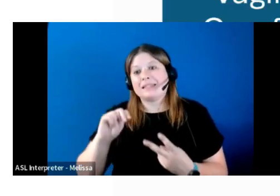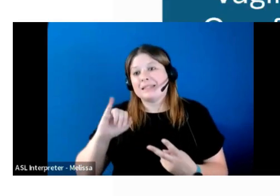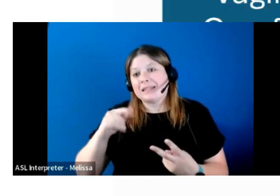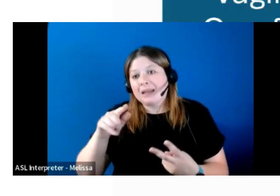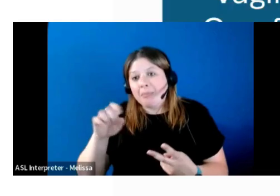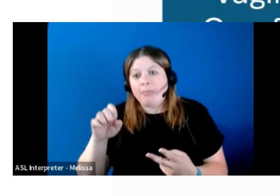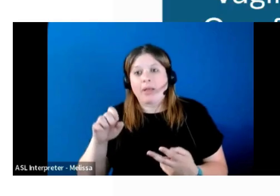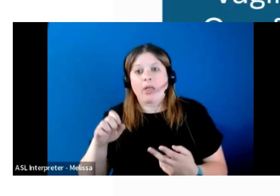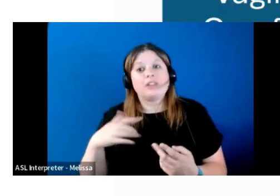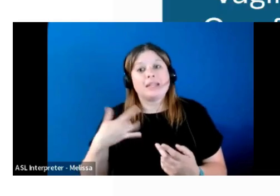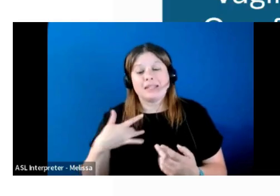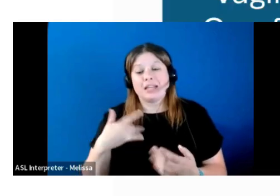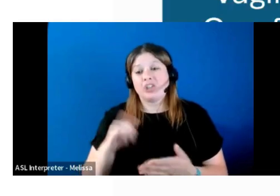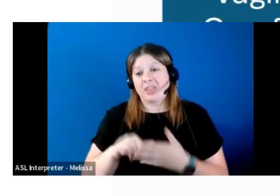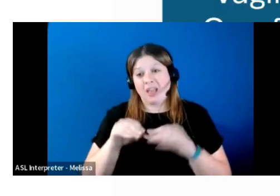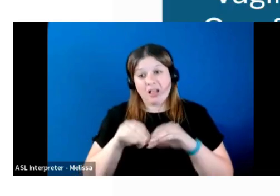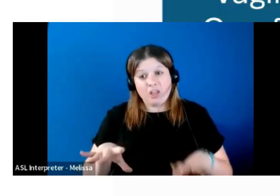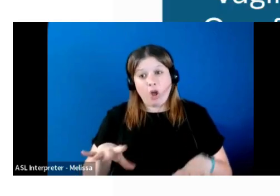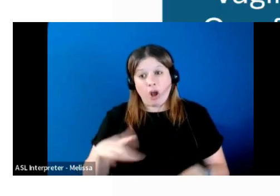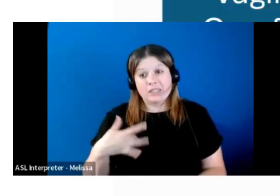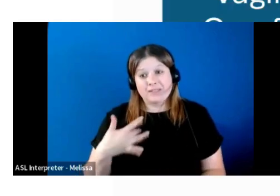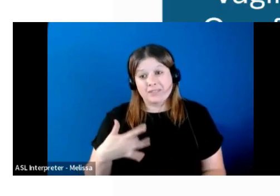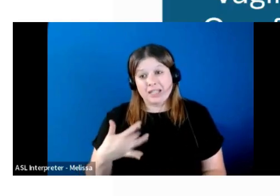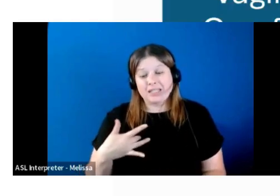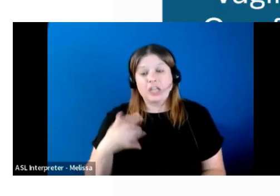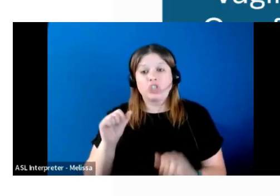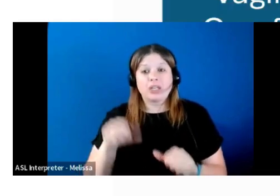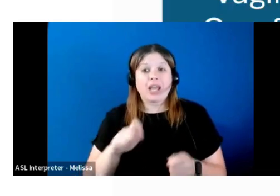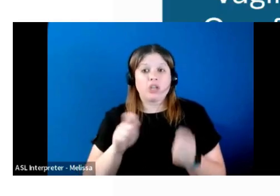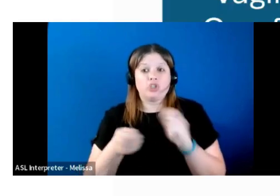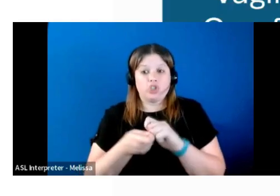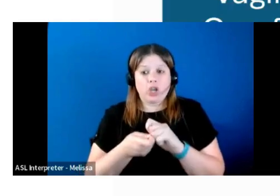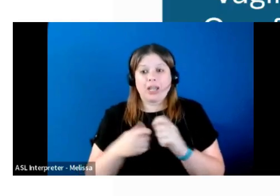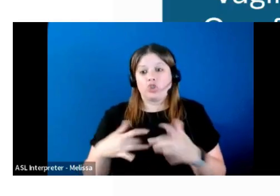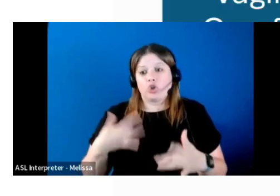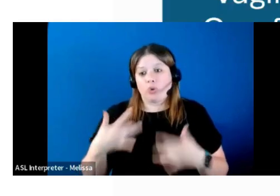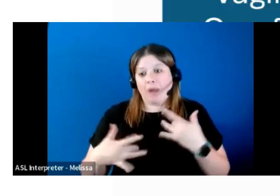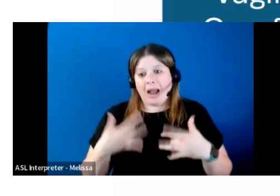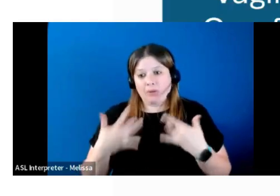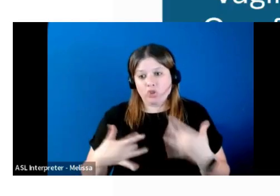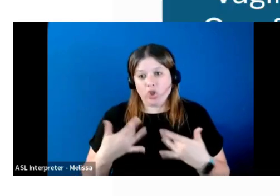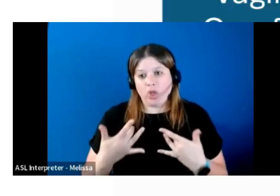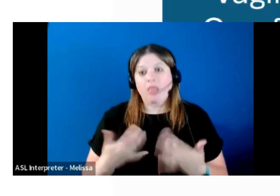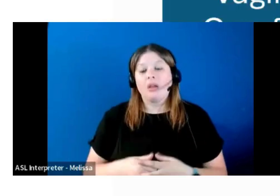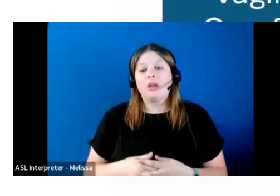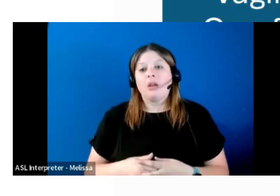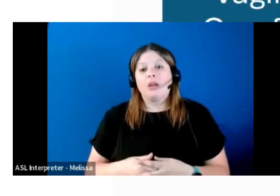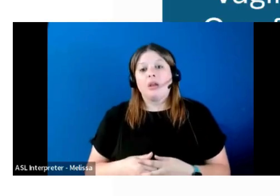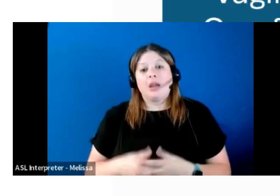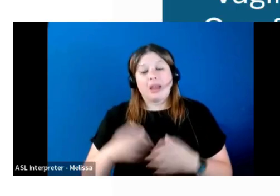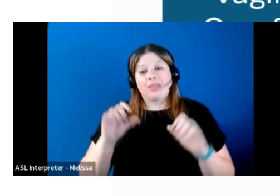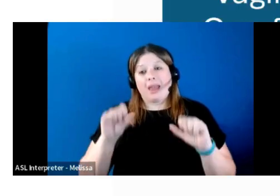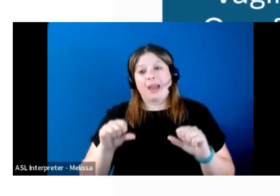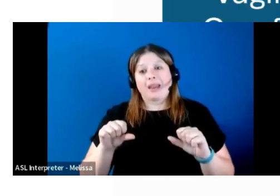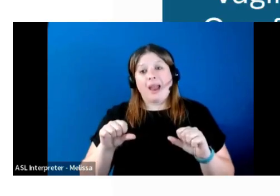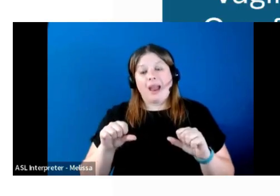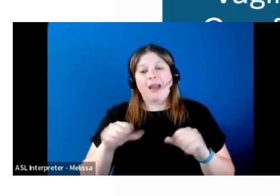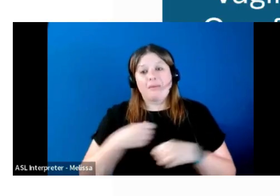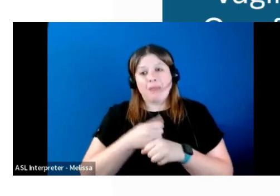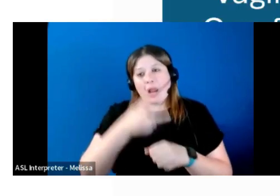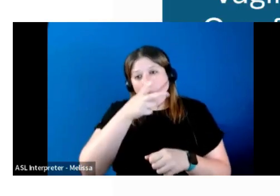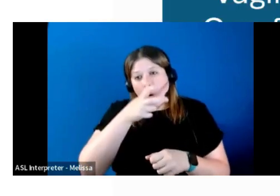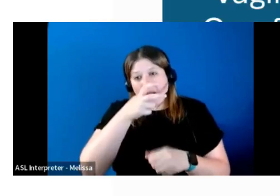sensation can change a person's arousal template, and it can make orgasm more difficult